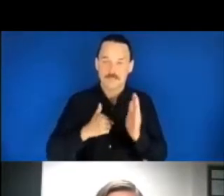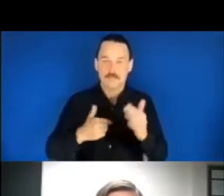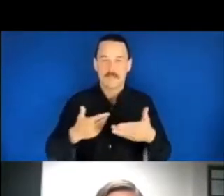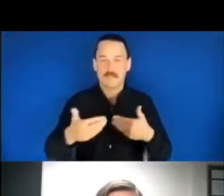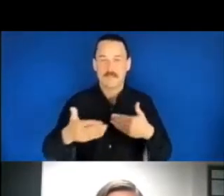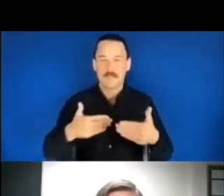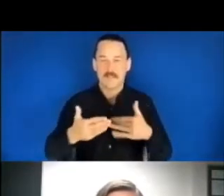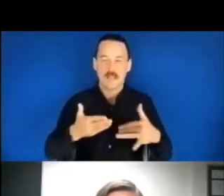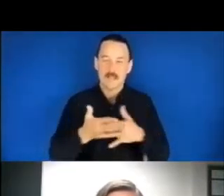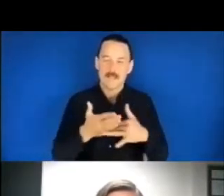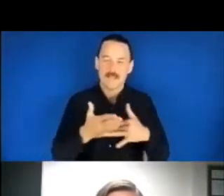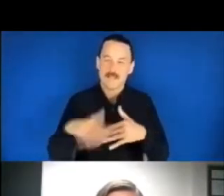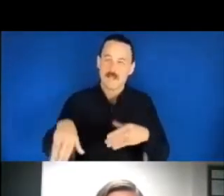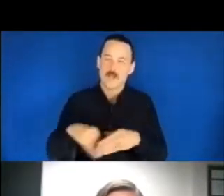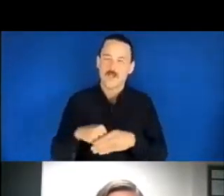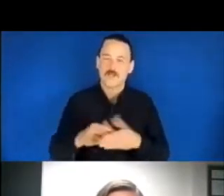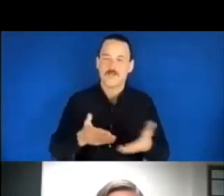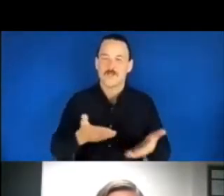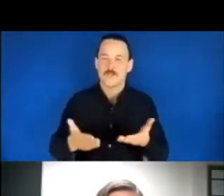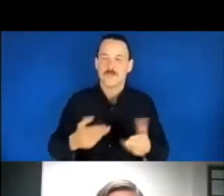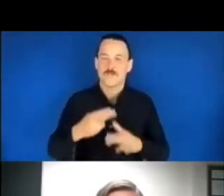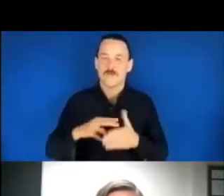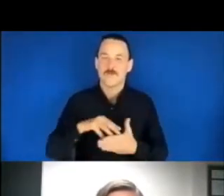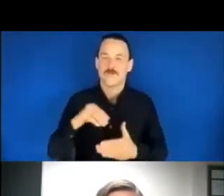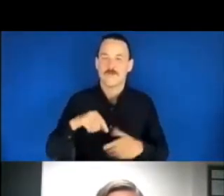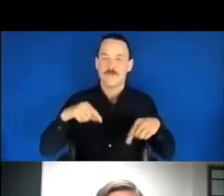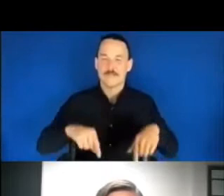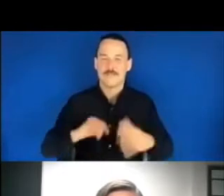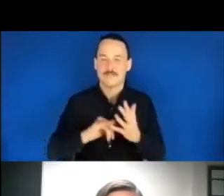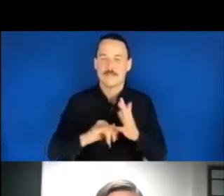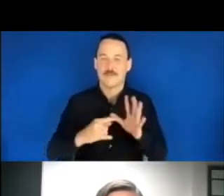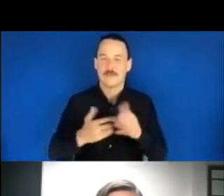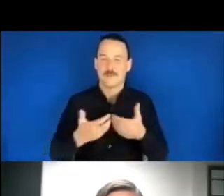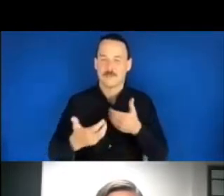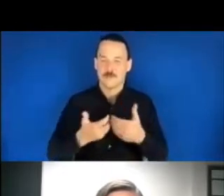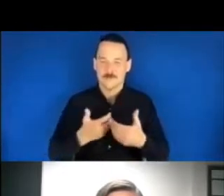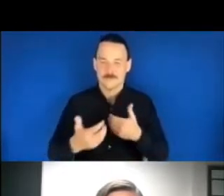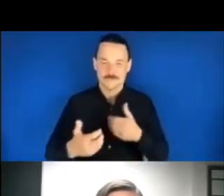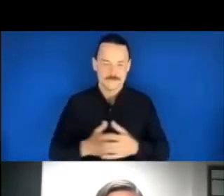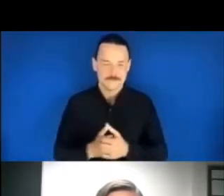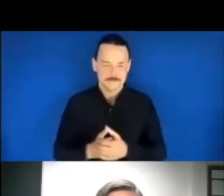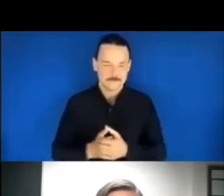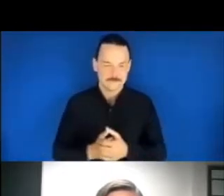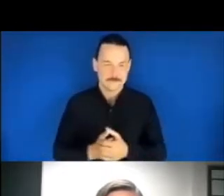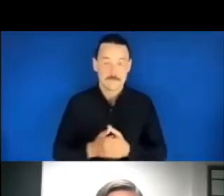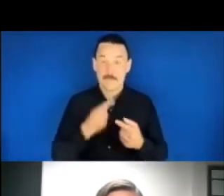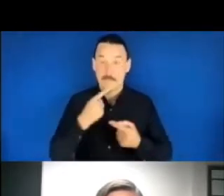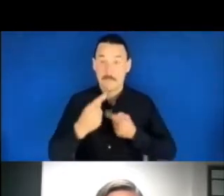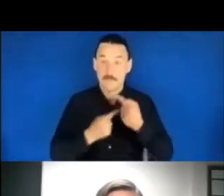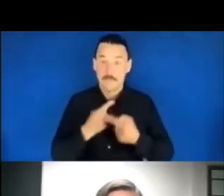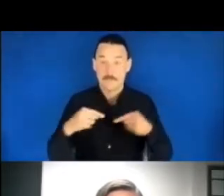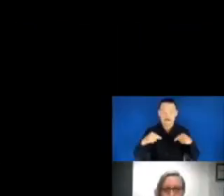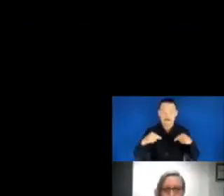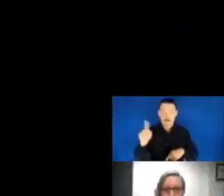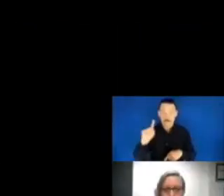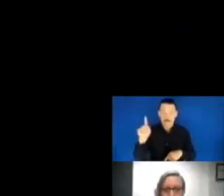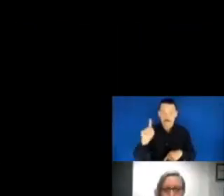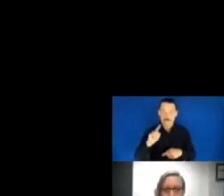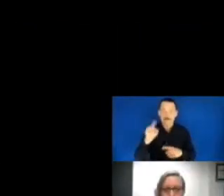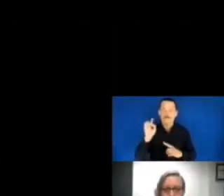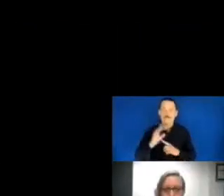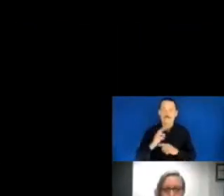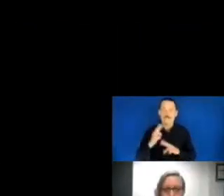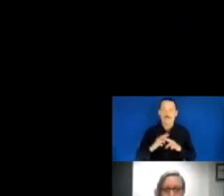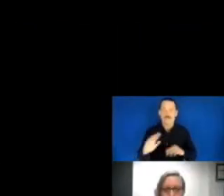at the University of South Australia. Now, the information I'm going to give you today is relevant to all universities across